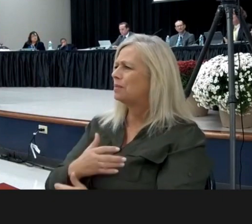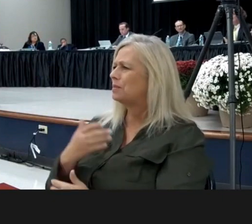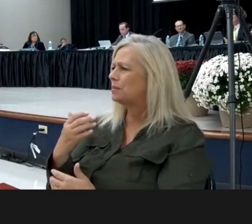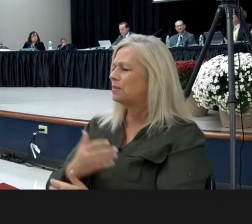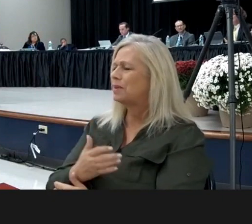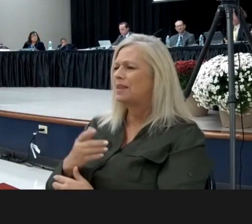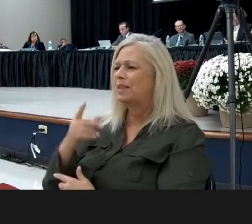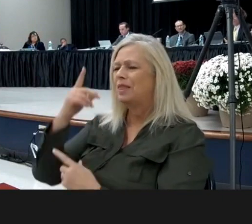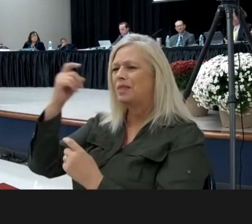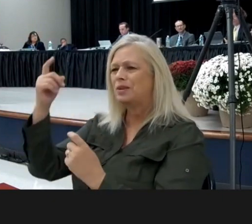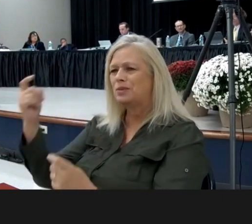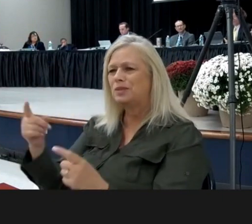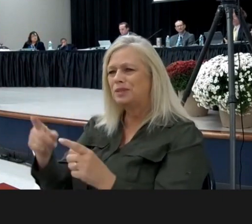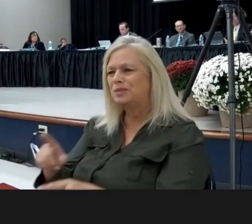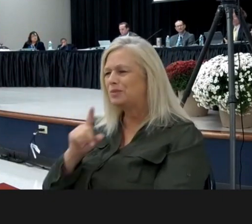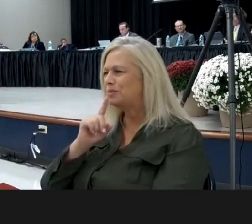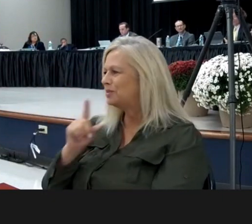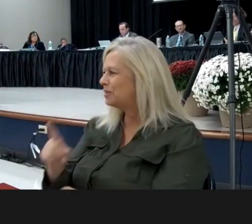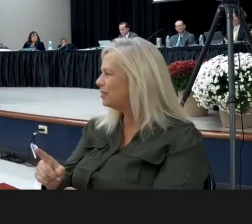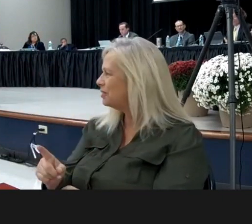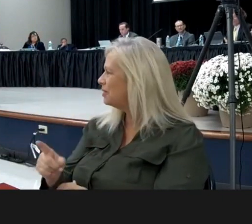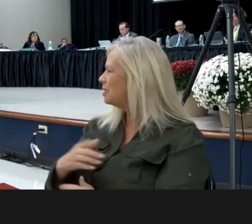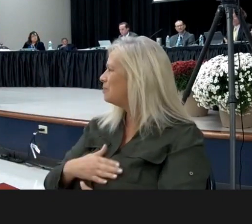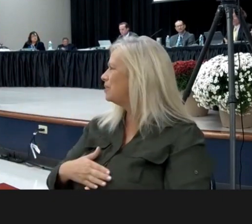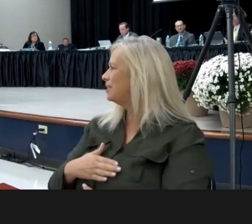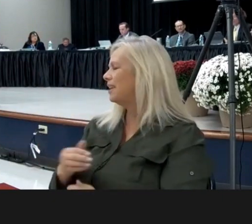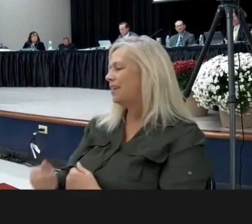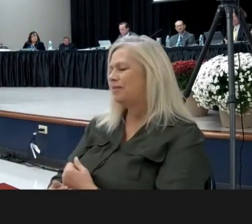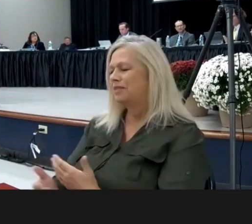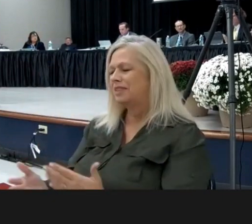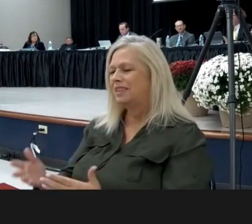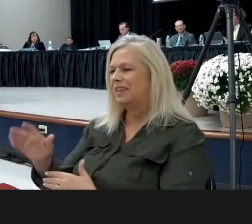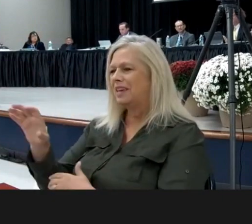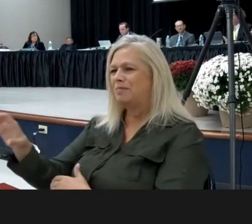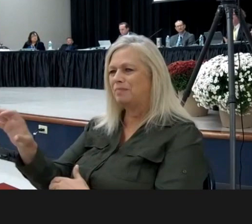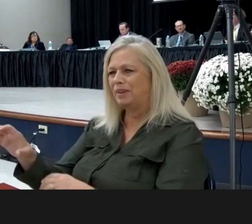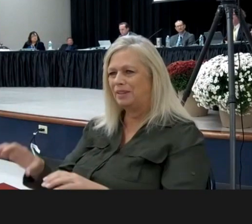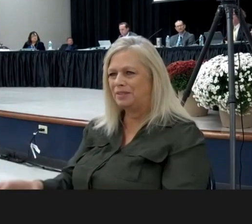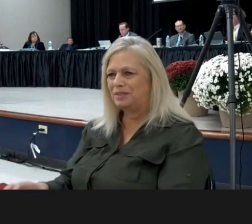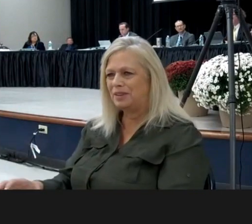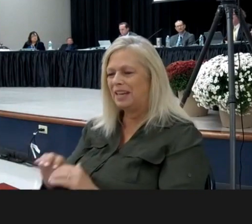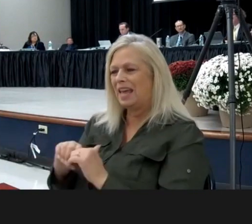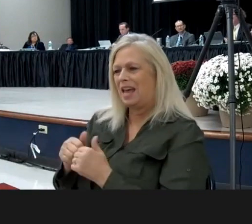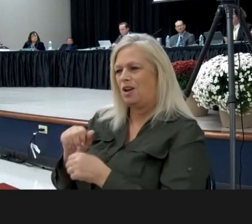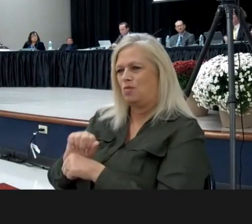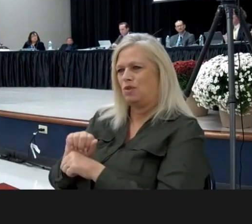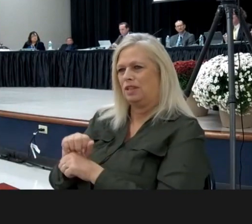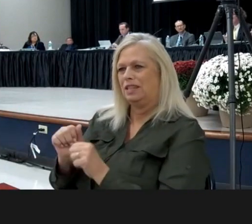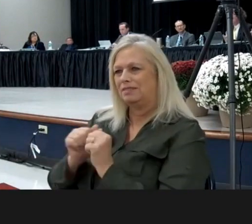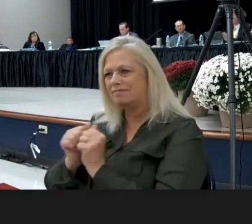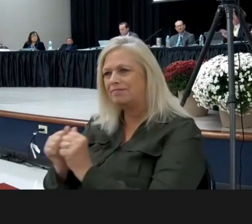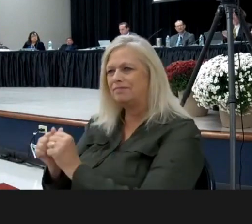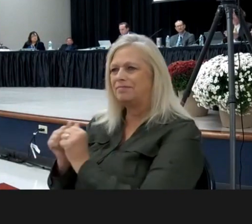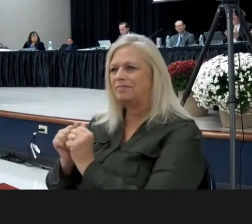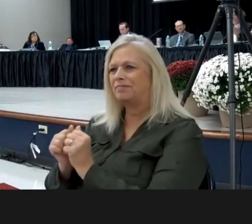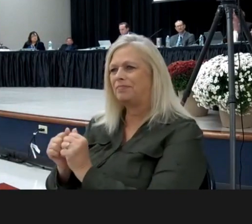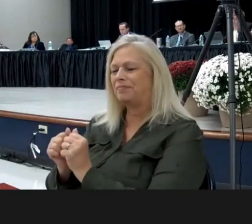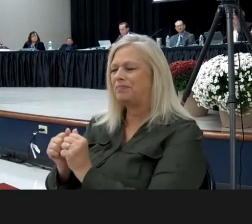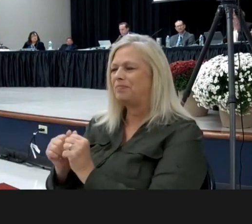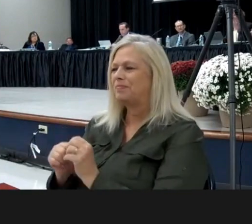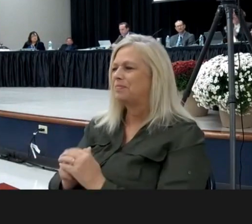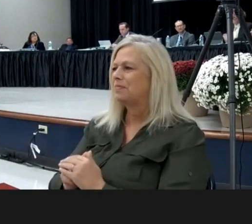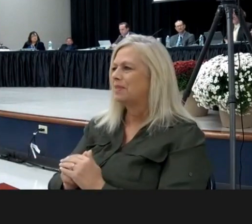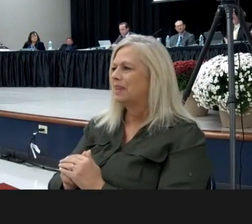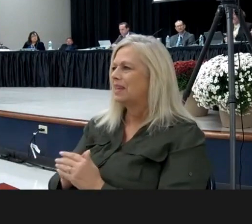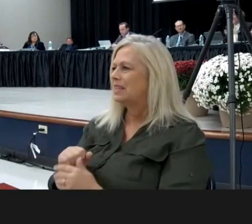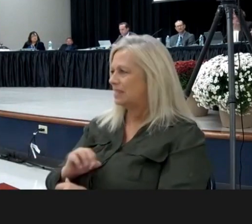here. And I appreciate everything that Baylor's doing and how we're all working together to get this thing done. And